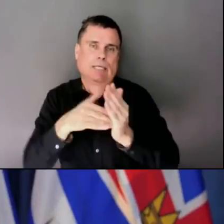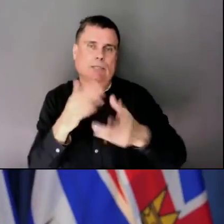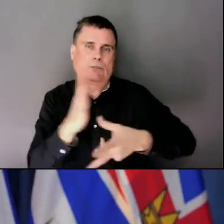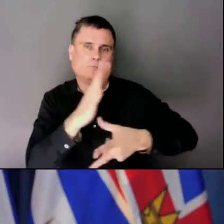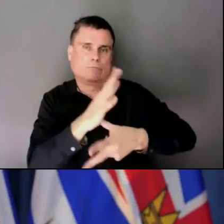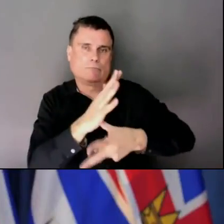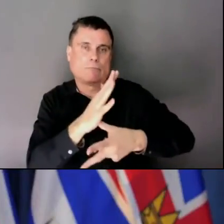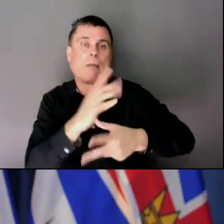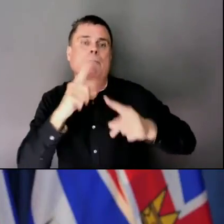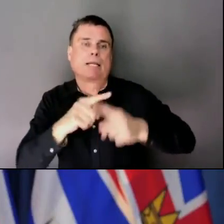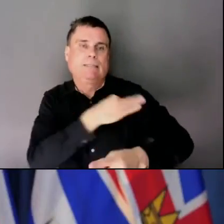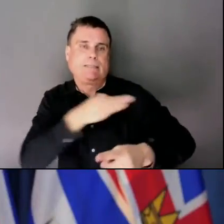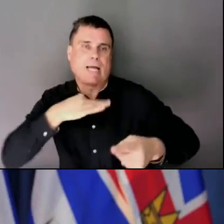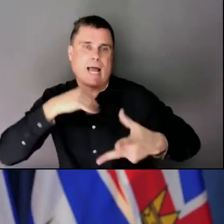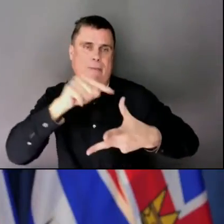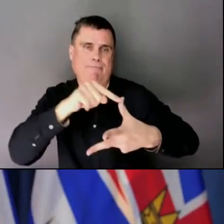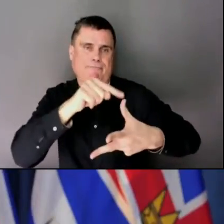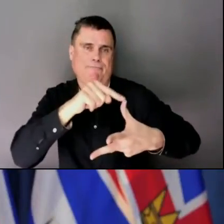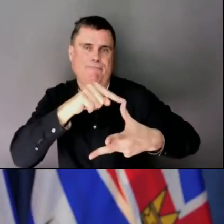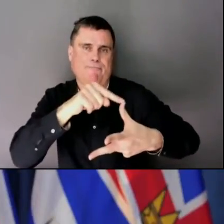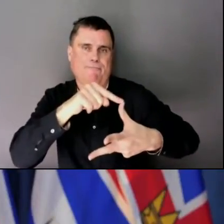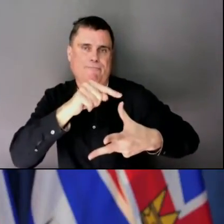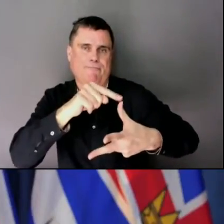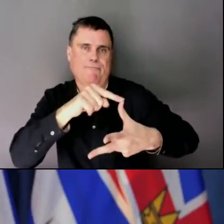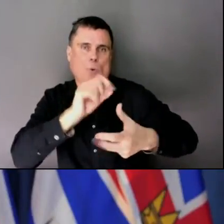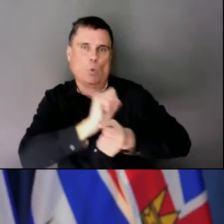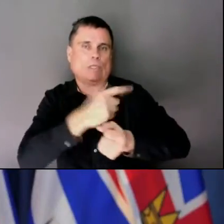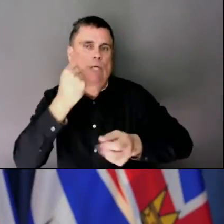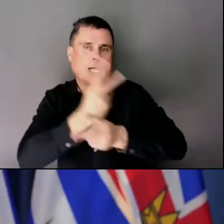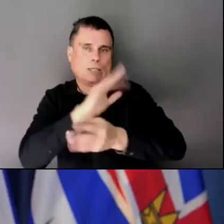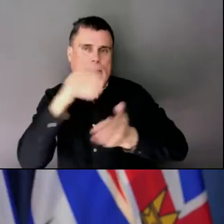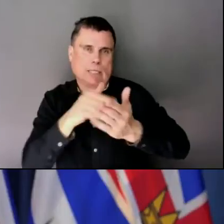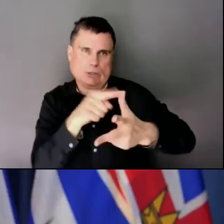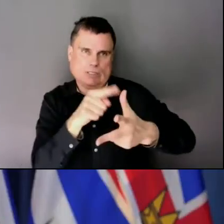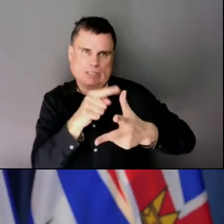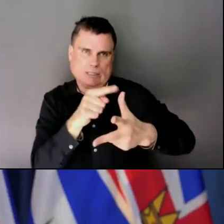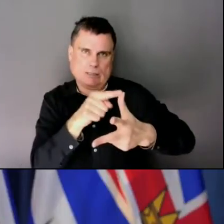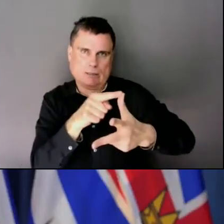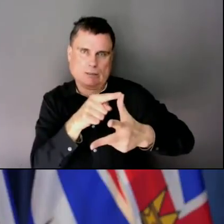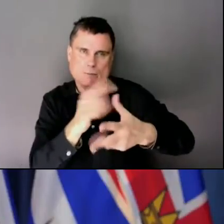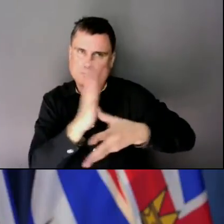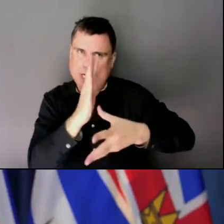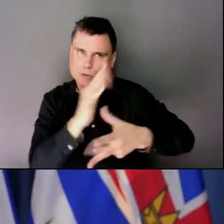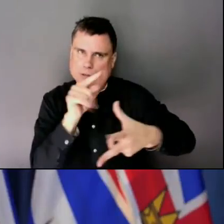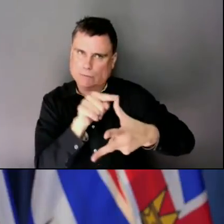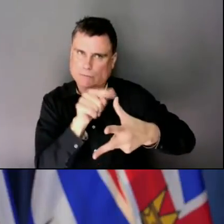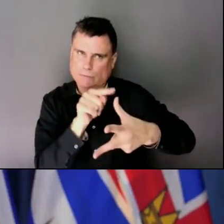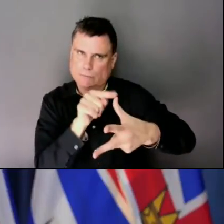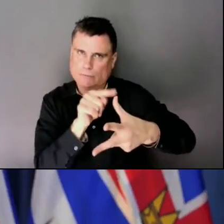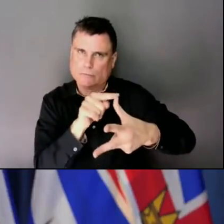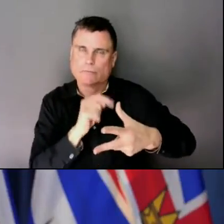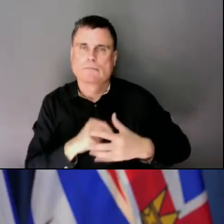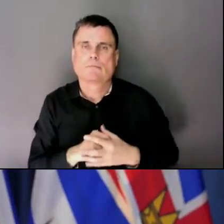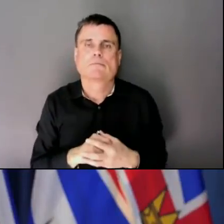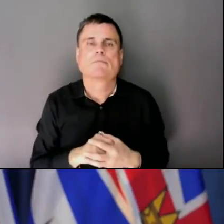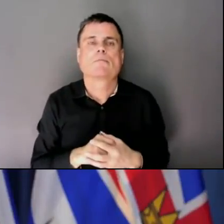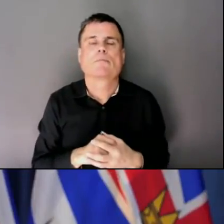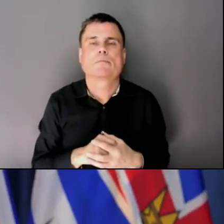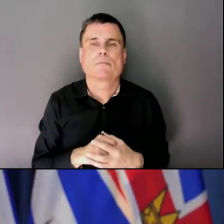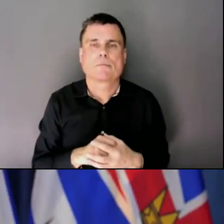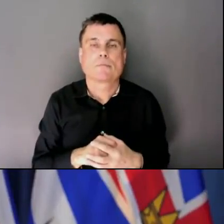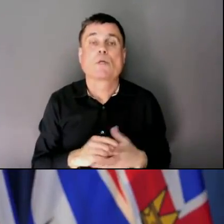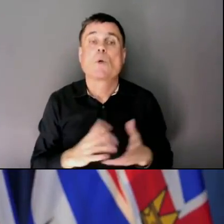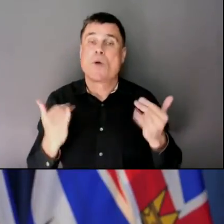protecting them as well. That's the greatest risk. So that's how we've proceeded. So right now, the overwhelming majority of long-term care